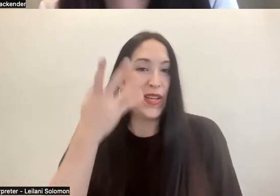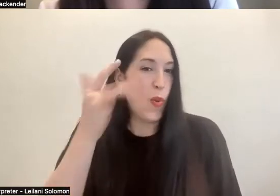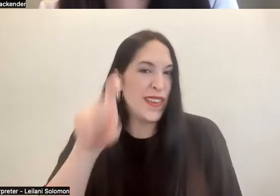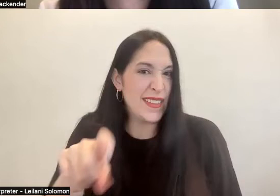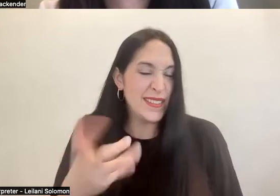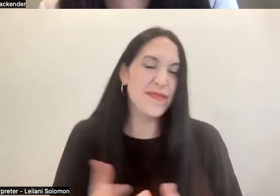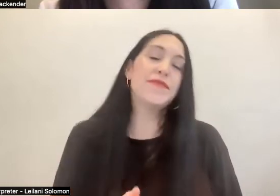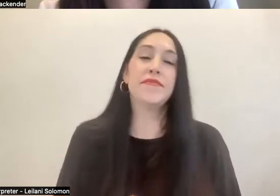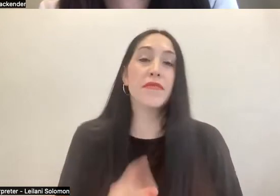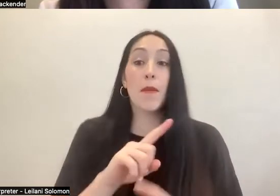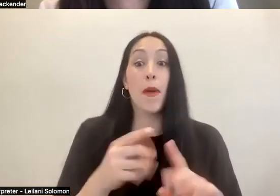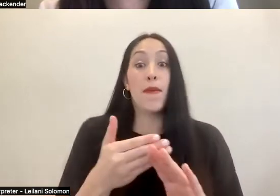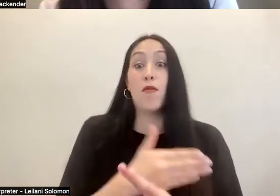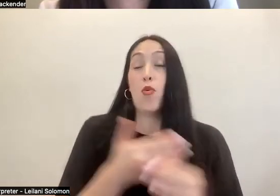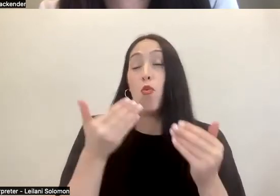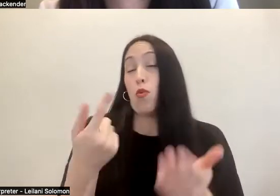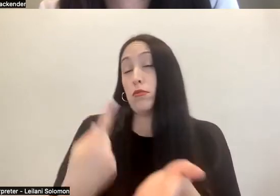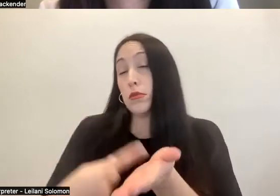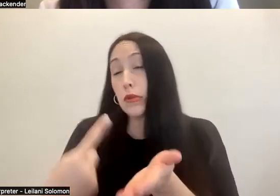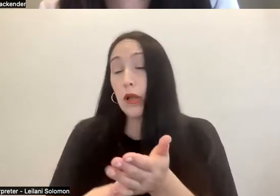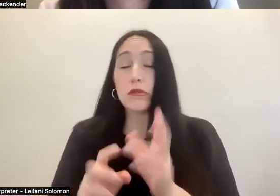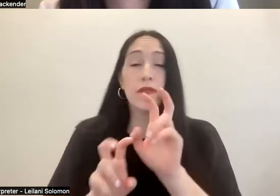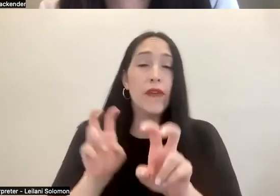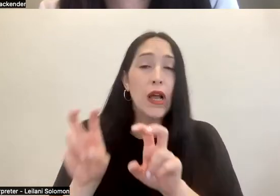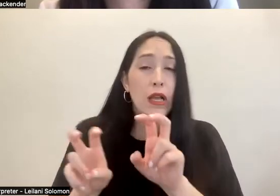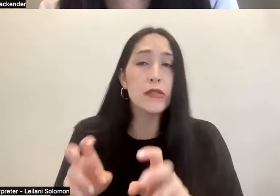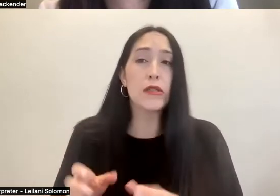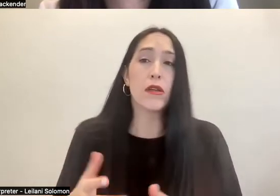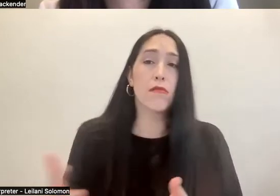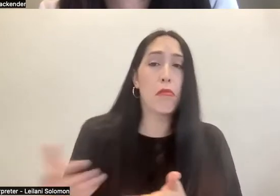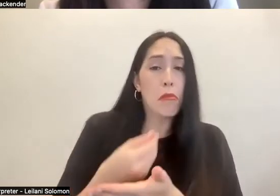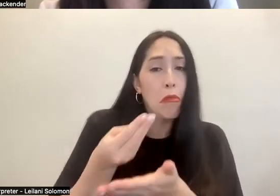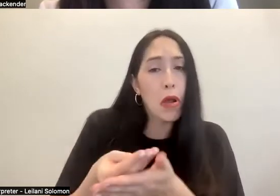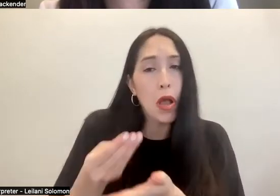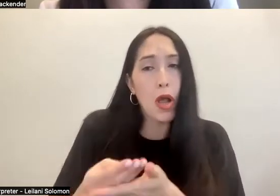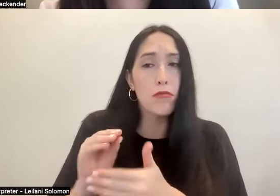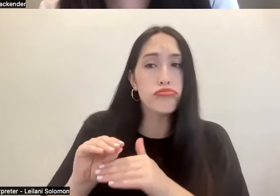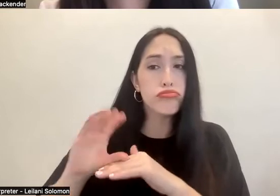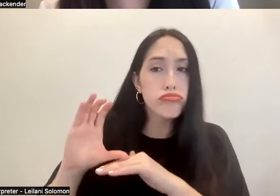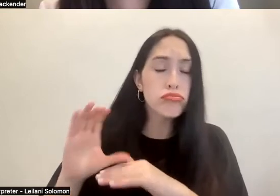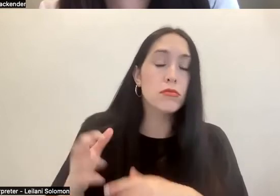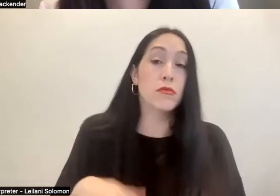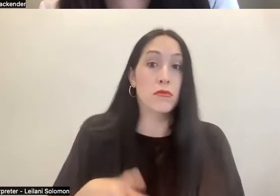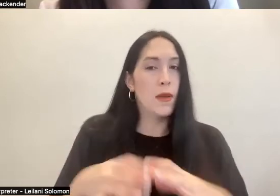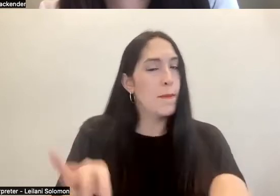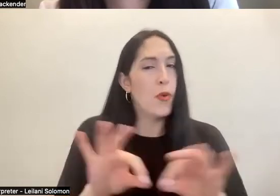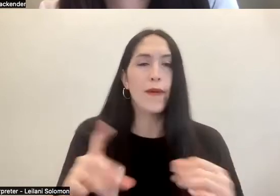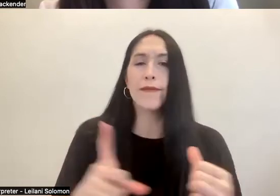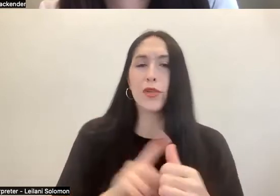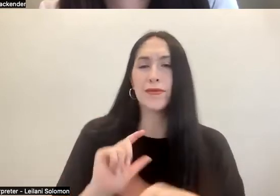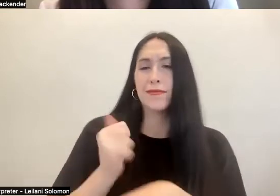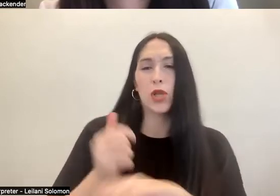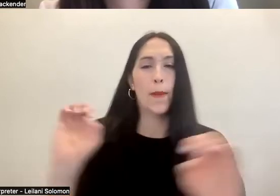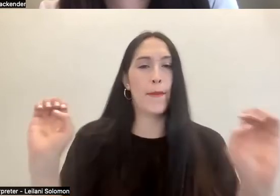investments or wealth accumulation, income accumulation, establishing that foundational emergency fund, which typically